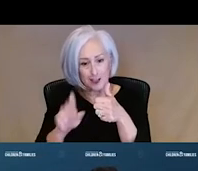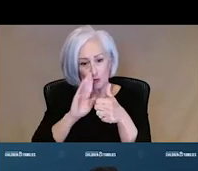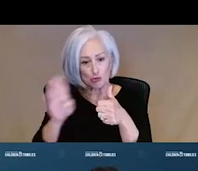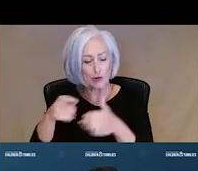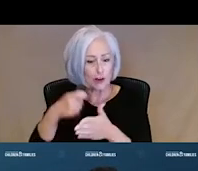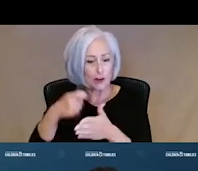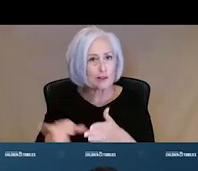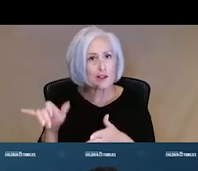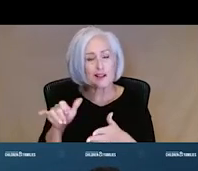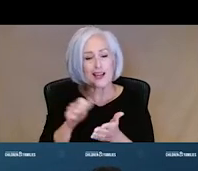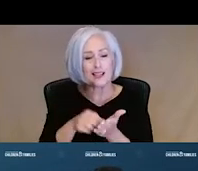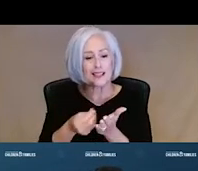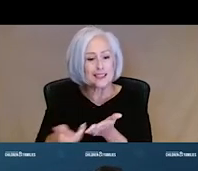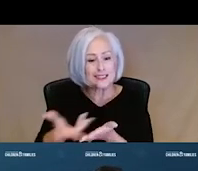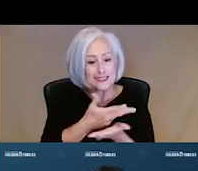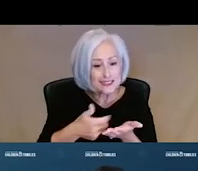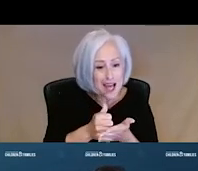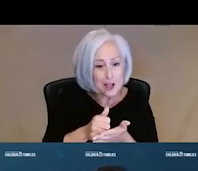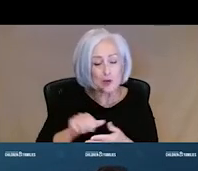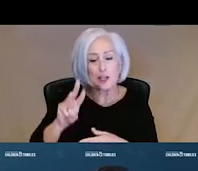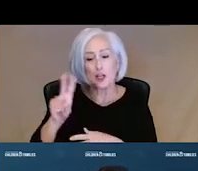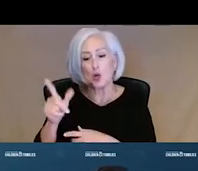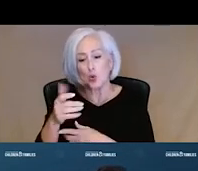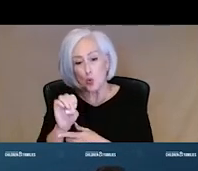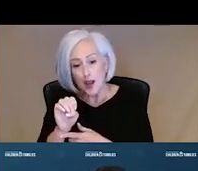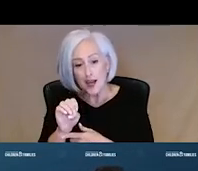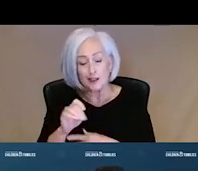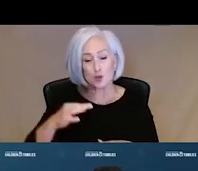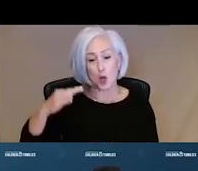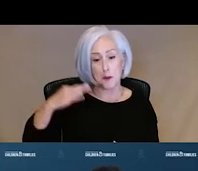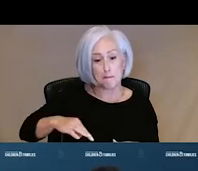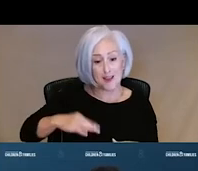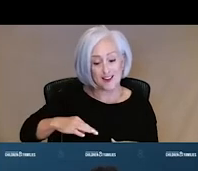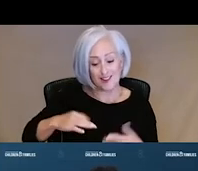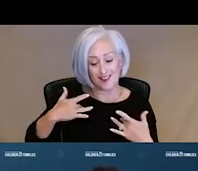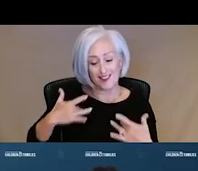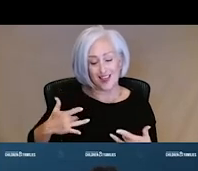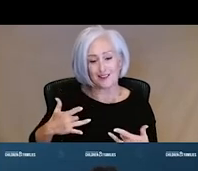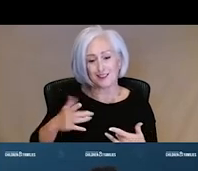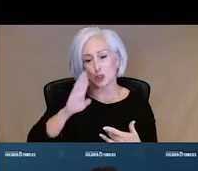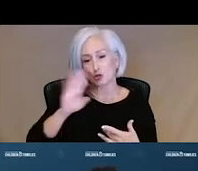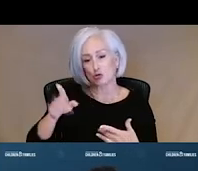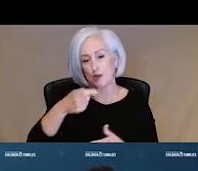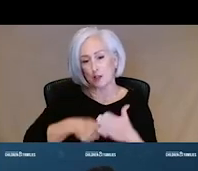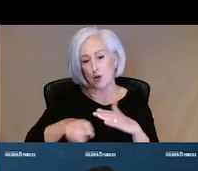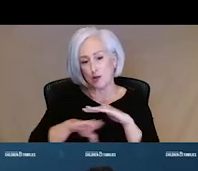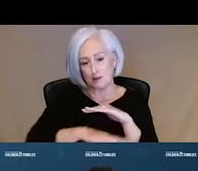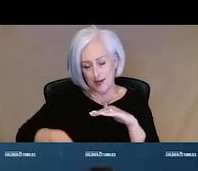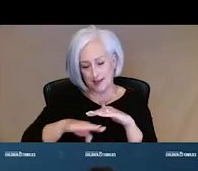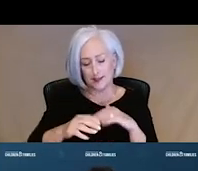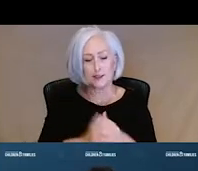salaries and wages, or salaries and wages plus benefits, is used as the direct cost base. For